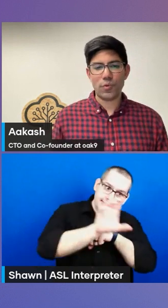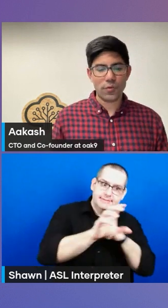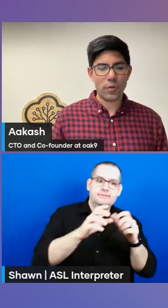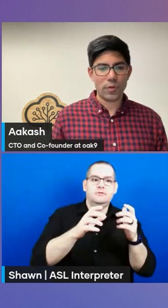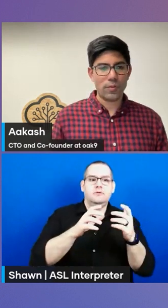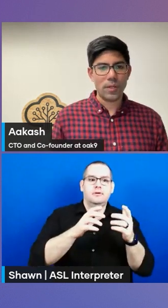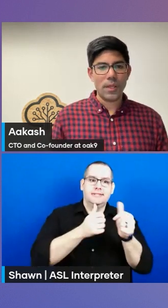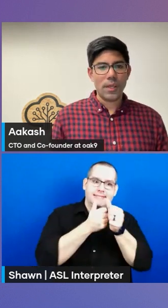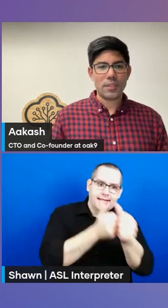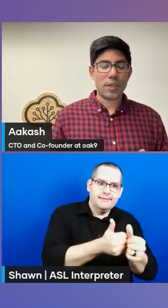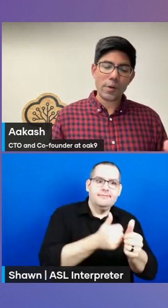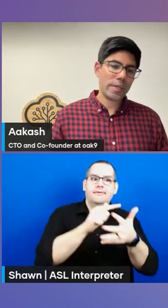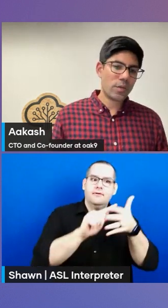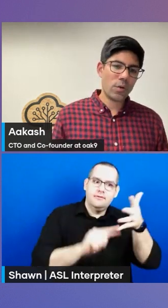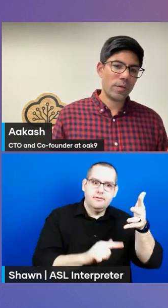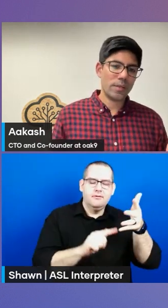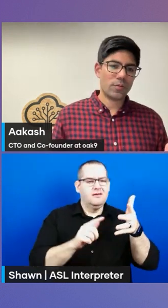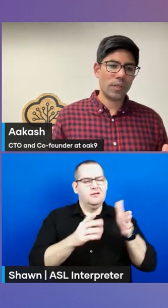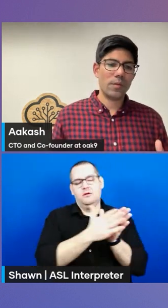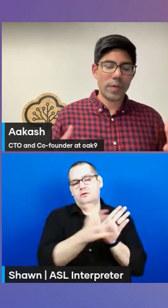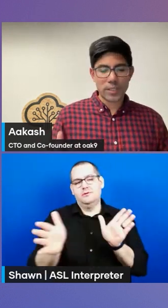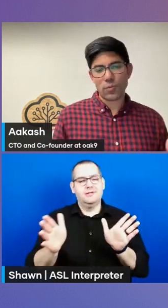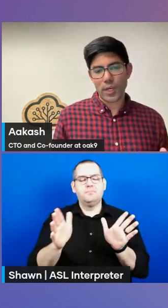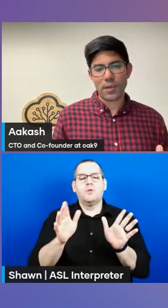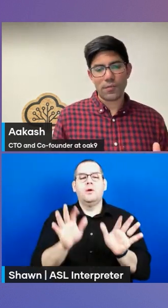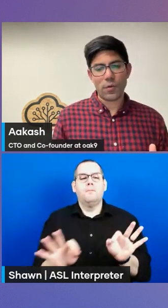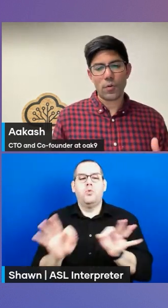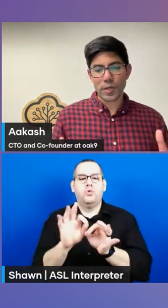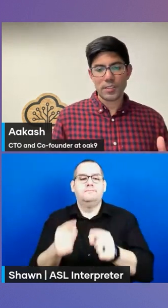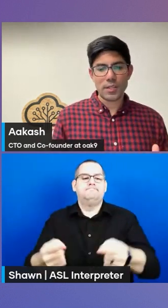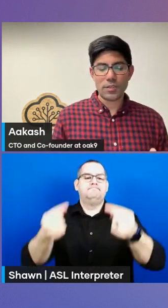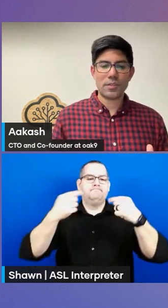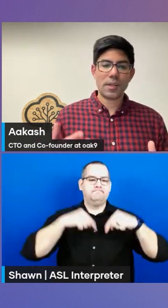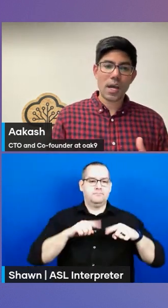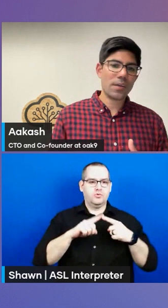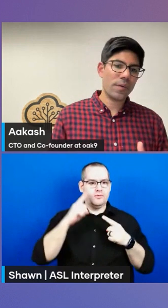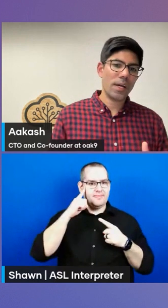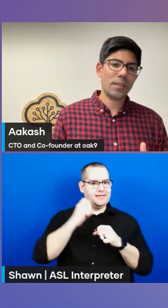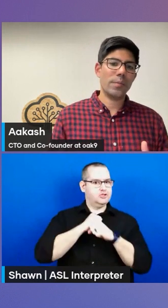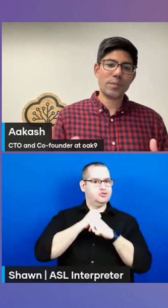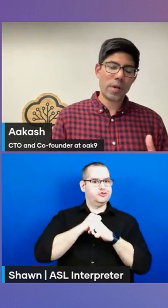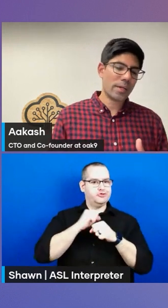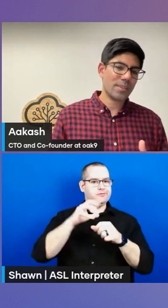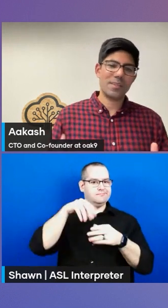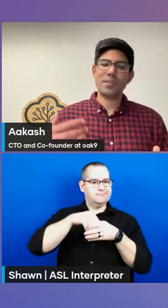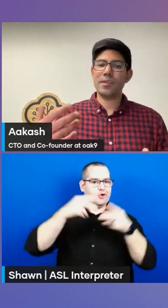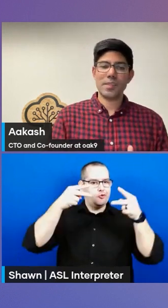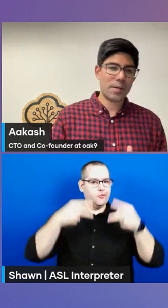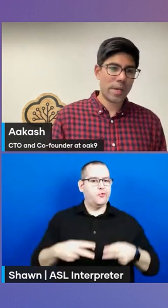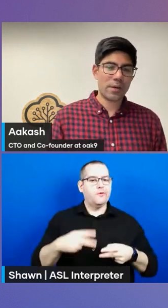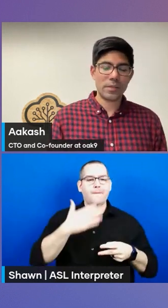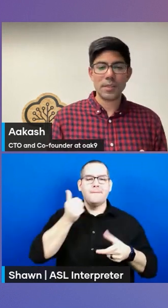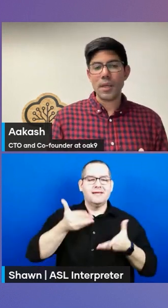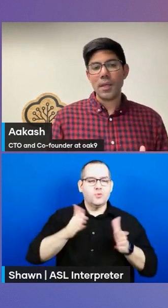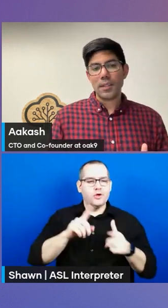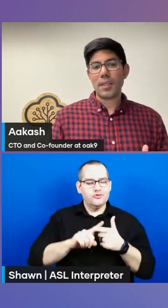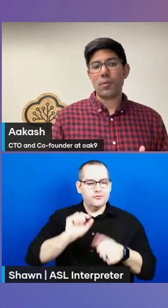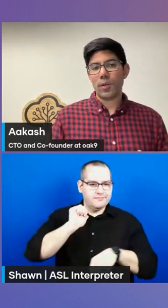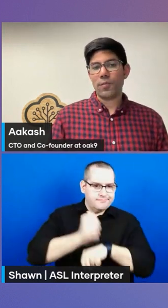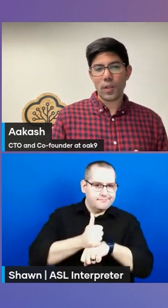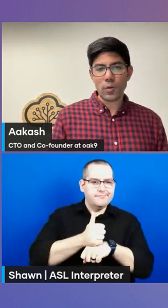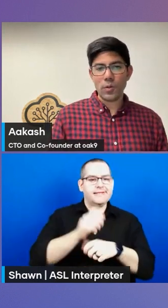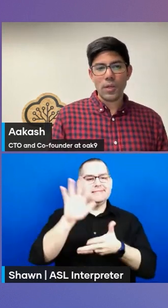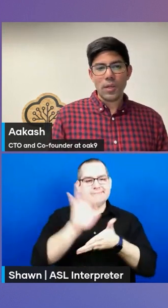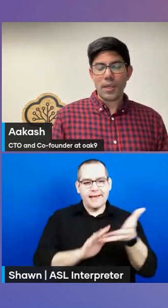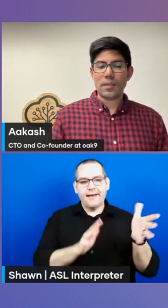application portfolio. And security as code is really the best way for organizations to codify the best practices, the design patterns that they